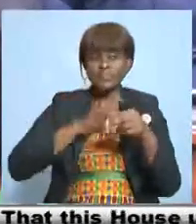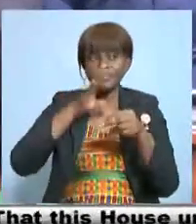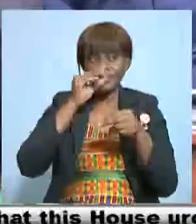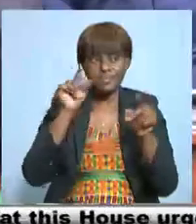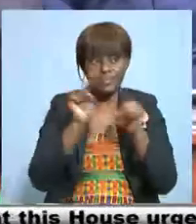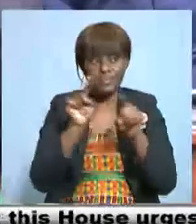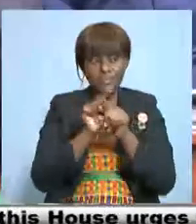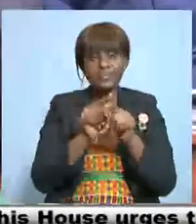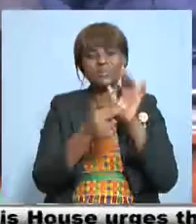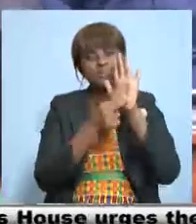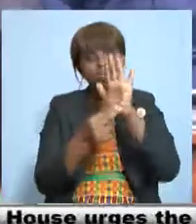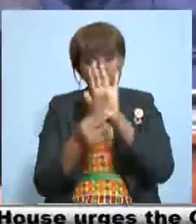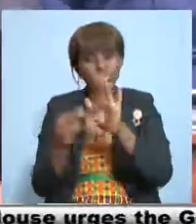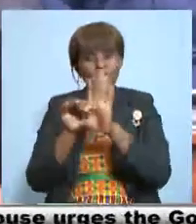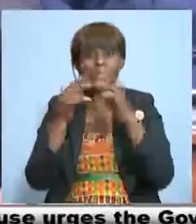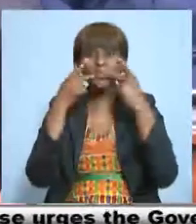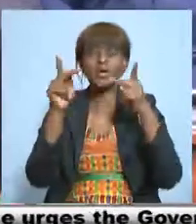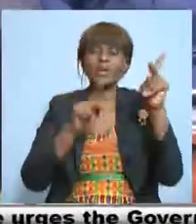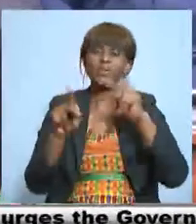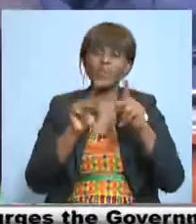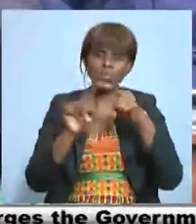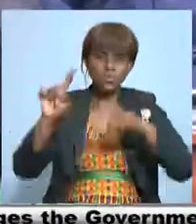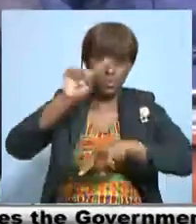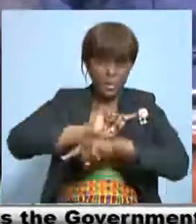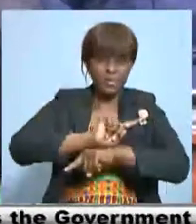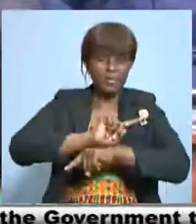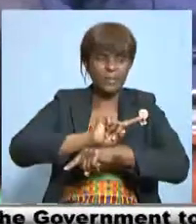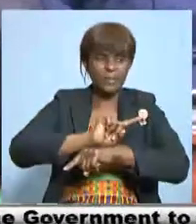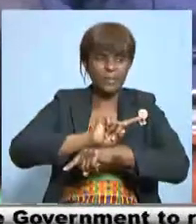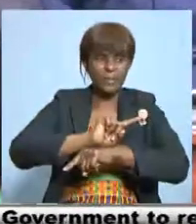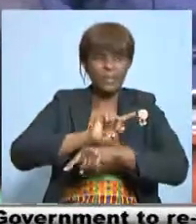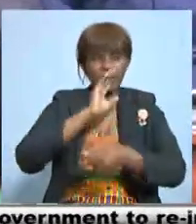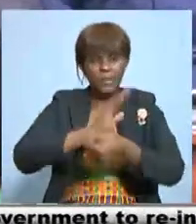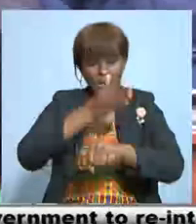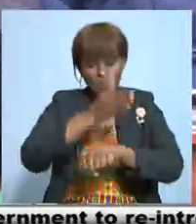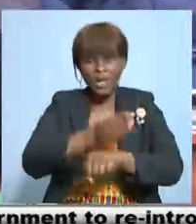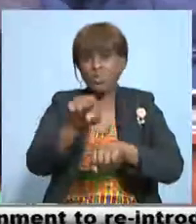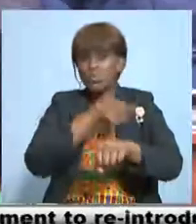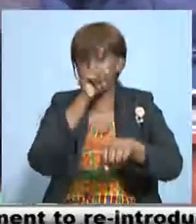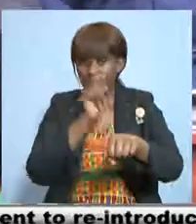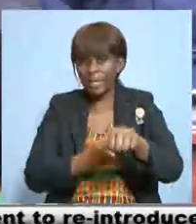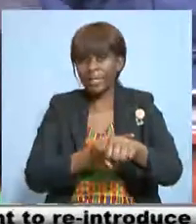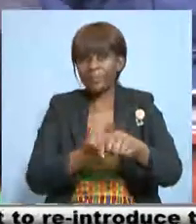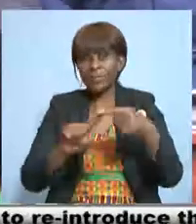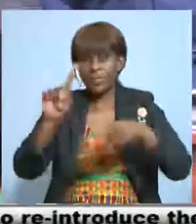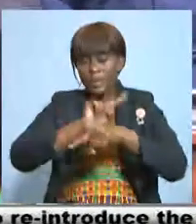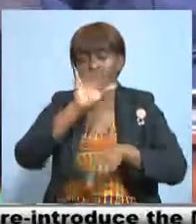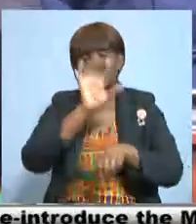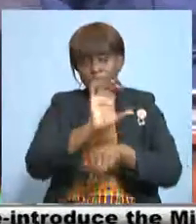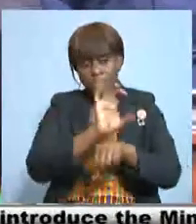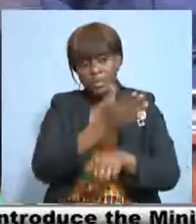are glaring in the public. Today, after a very long period of time, the